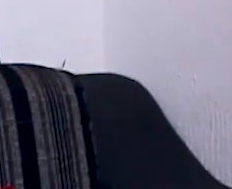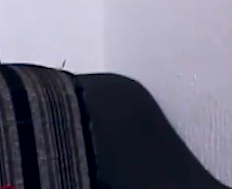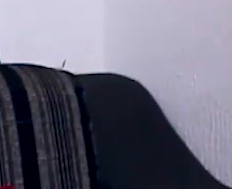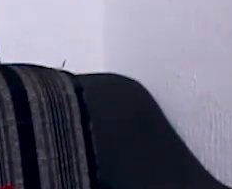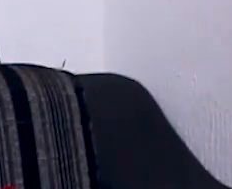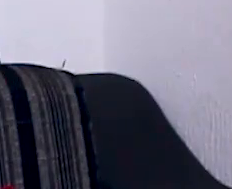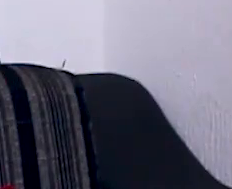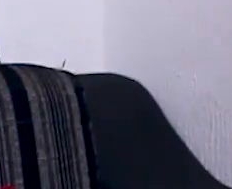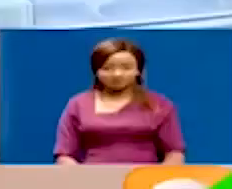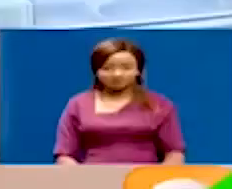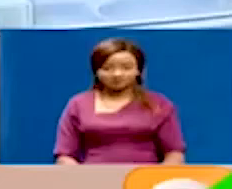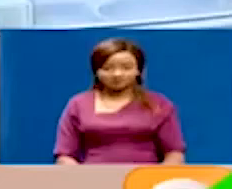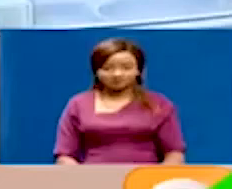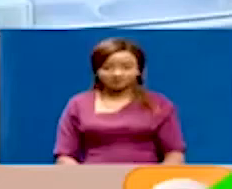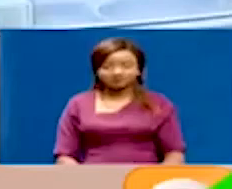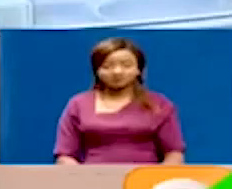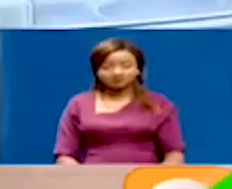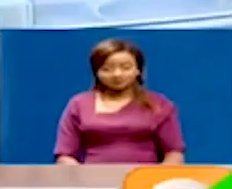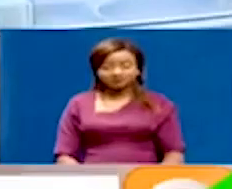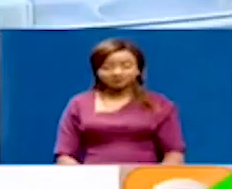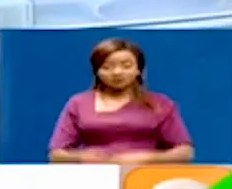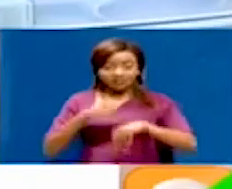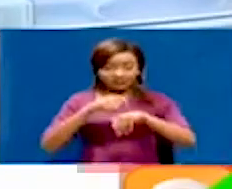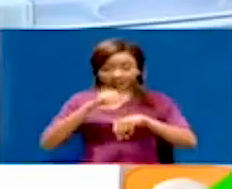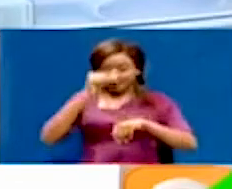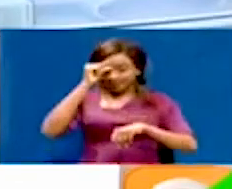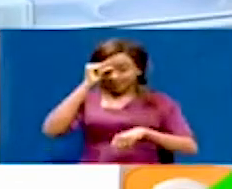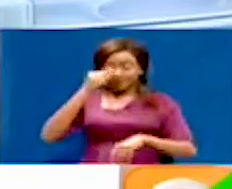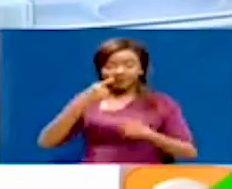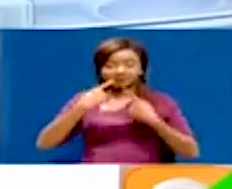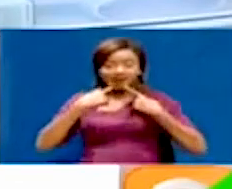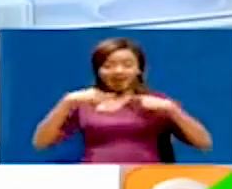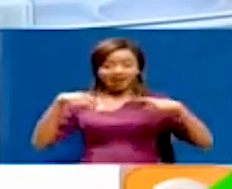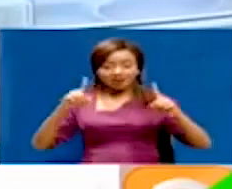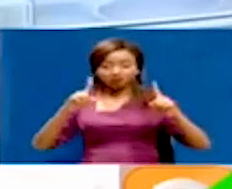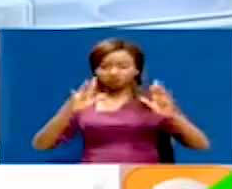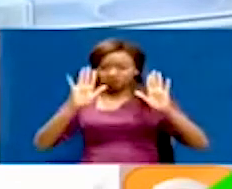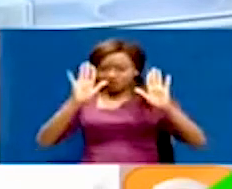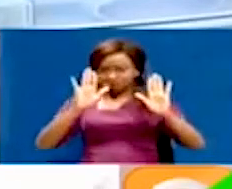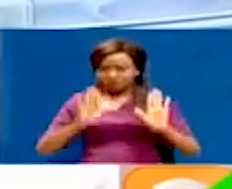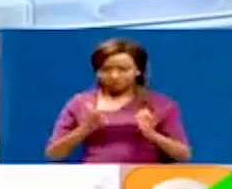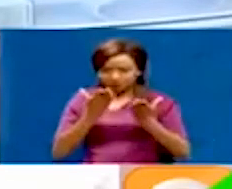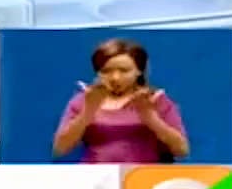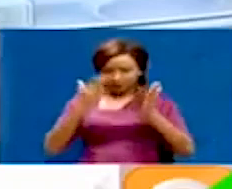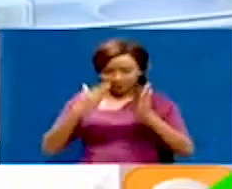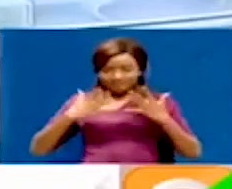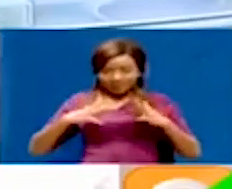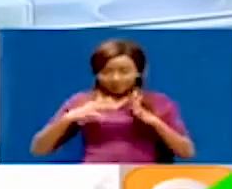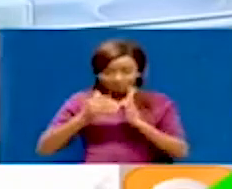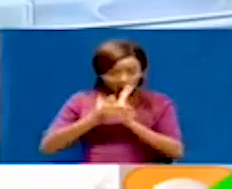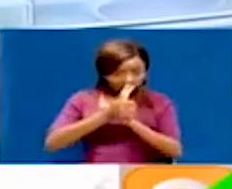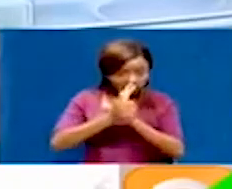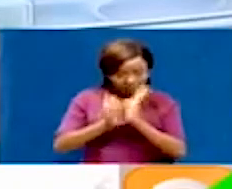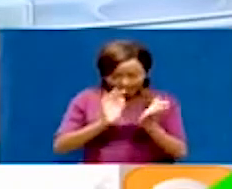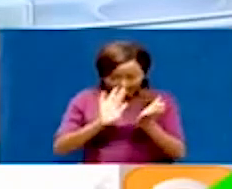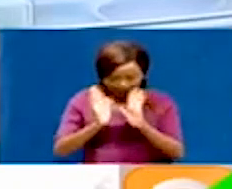of ventilator. When the government issued an urgent call to industry players to venture into manufacture